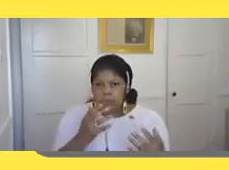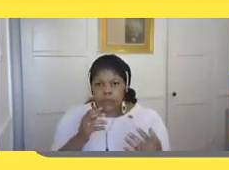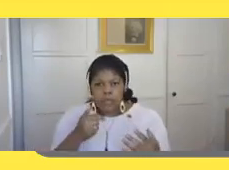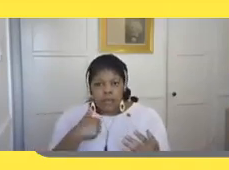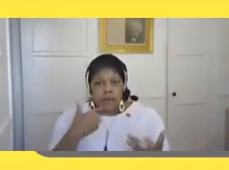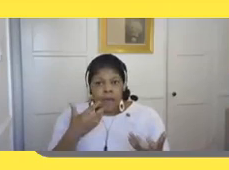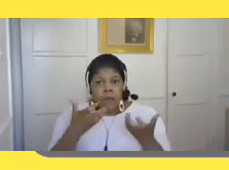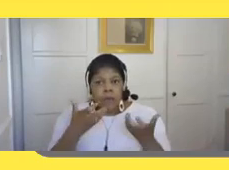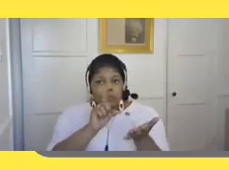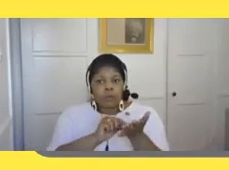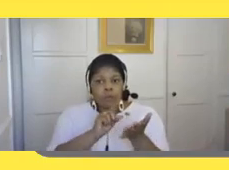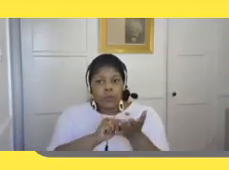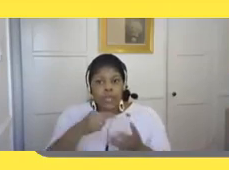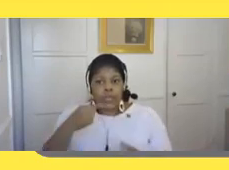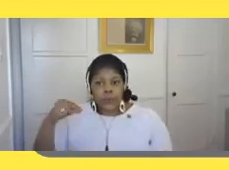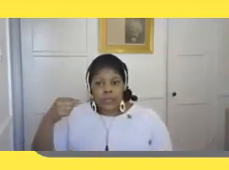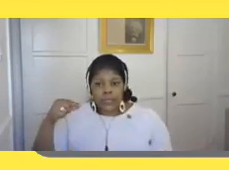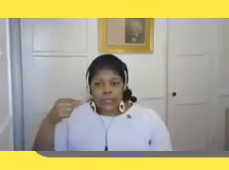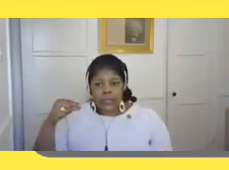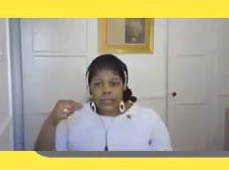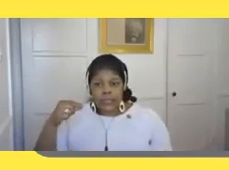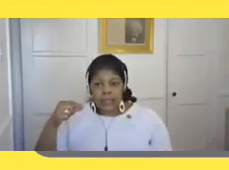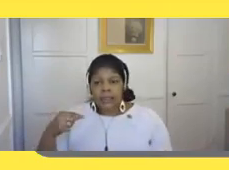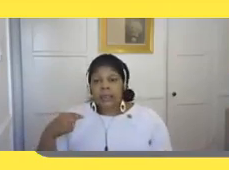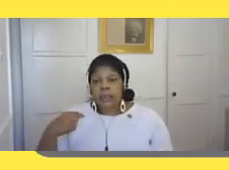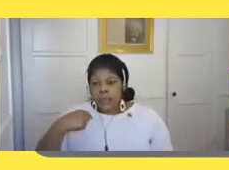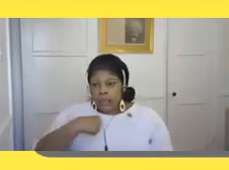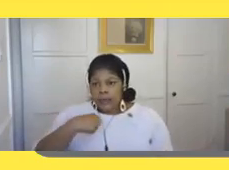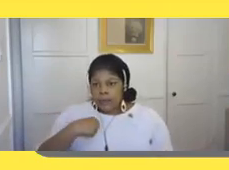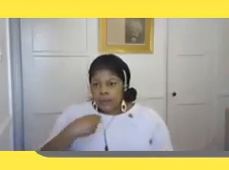green that I would have, and I was using